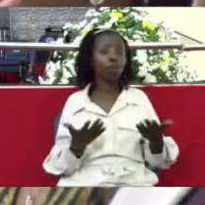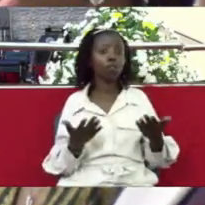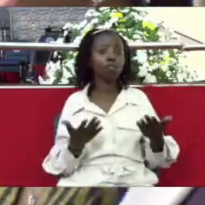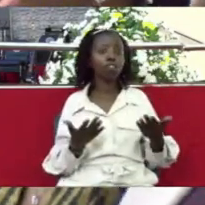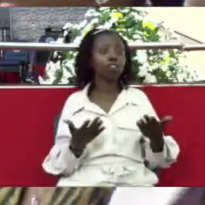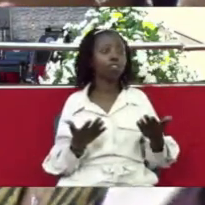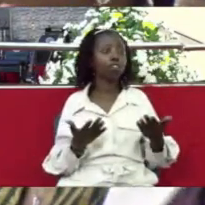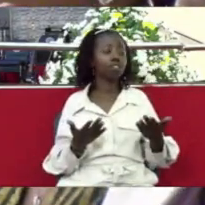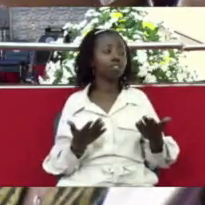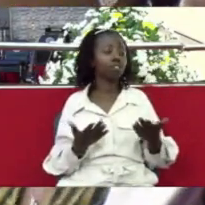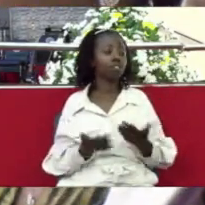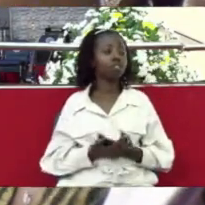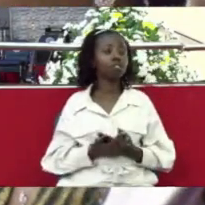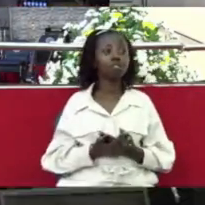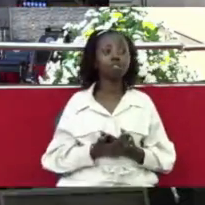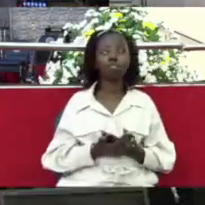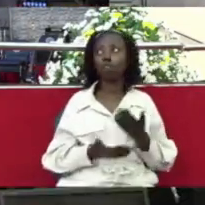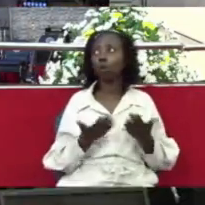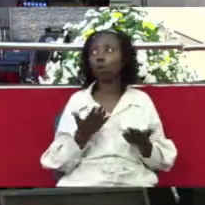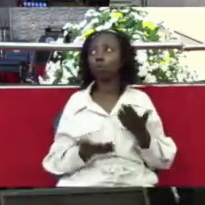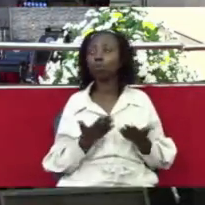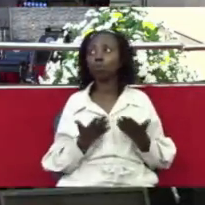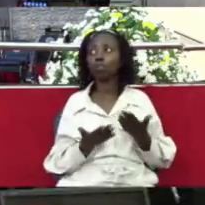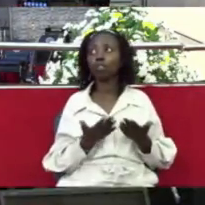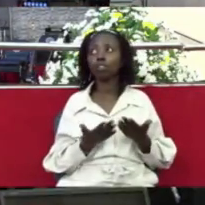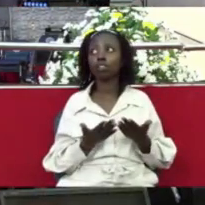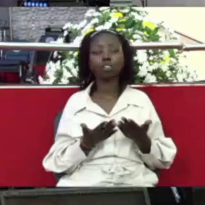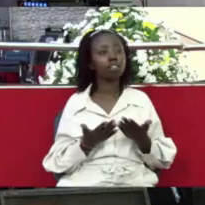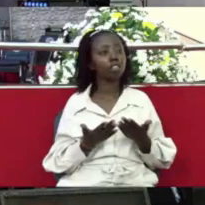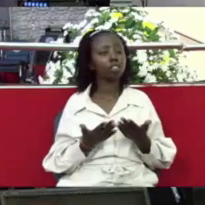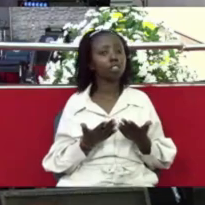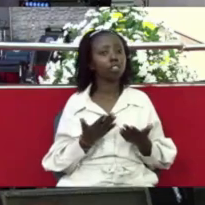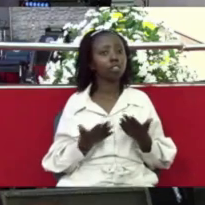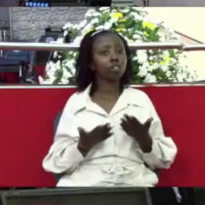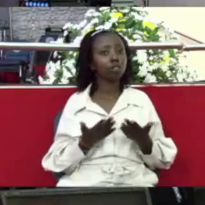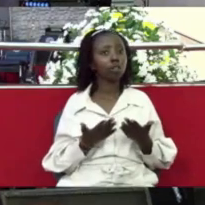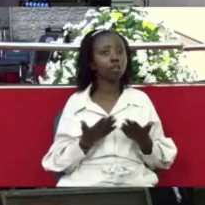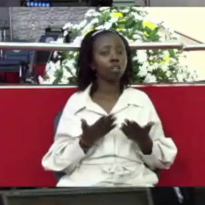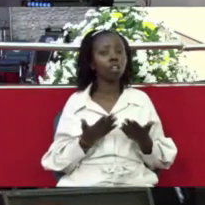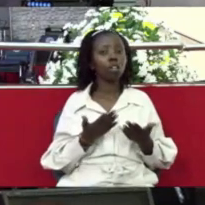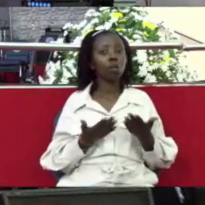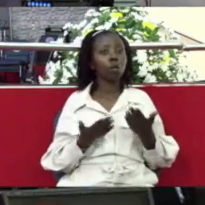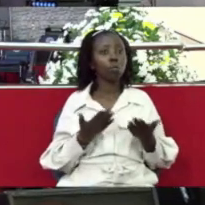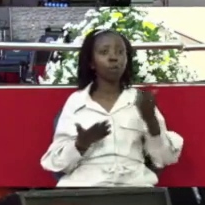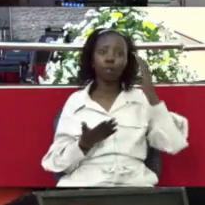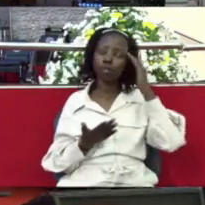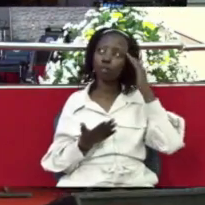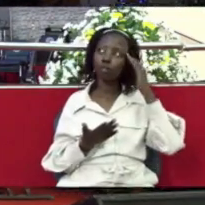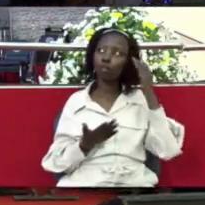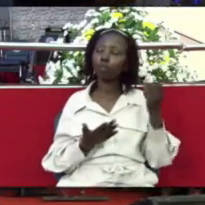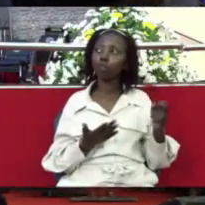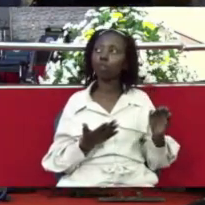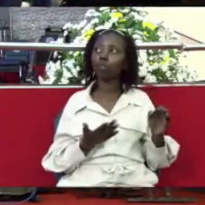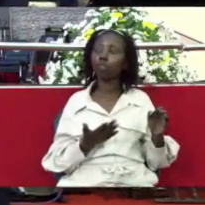Ama unaweza yandika jina ama ardhi. Are you heard of the letter G? Ama unaweza jua. Well, that got everybody. I'm